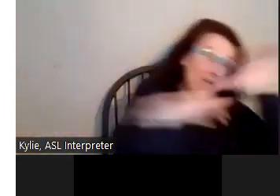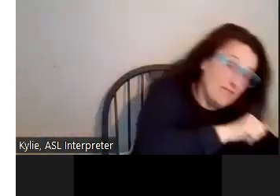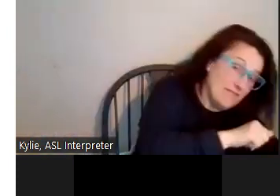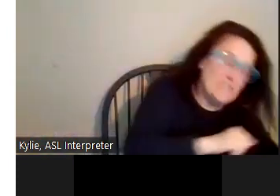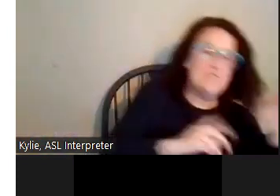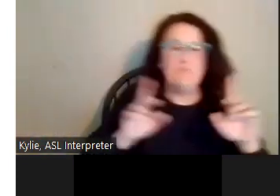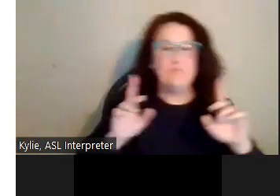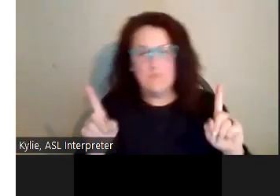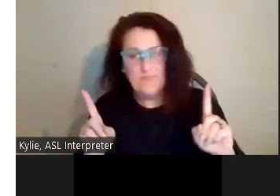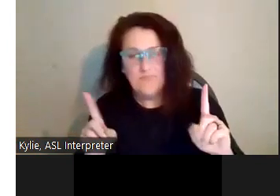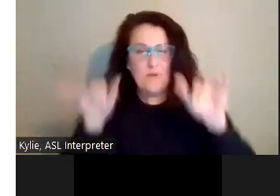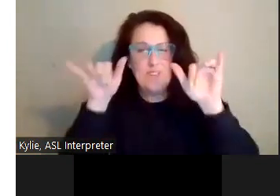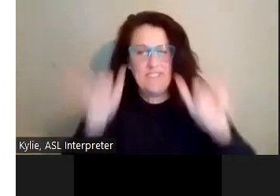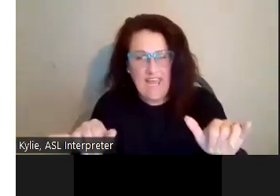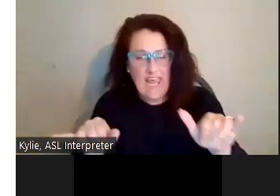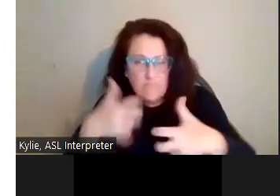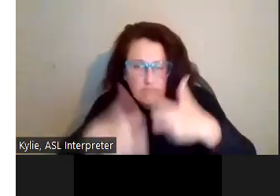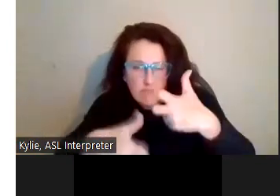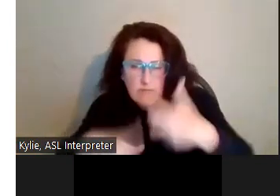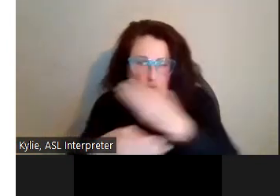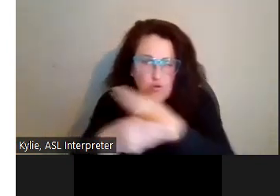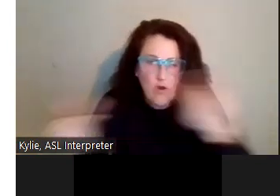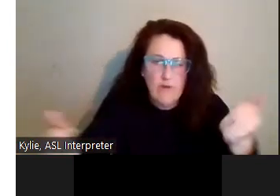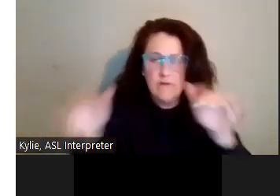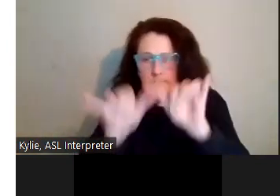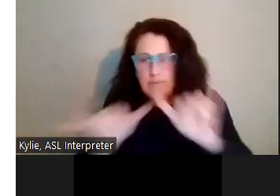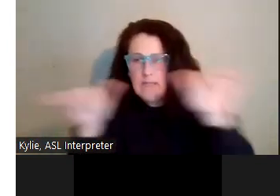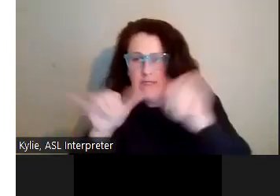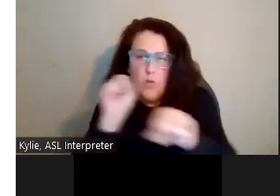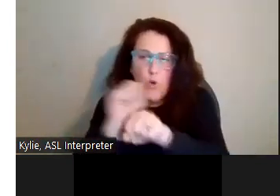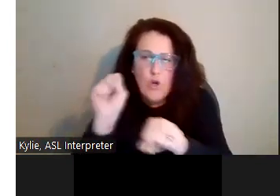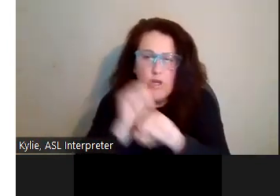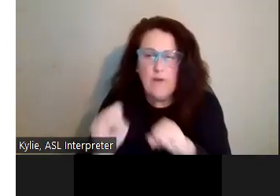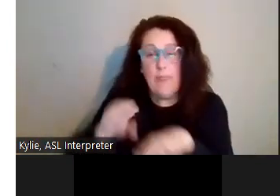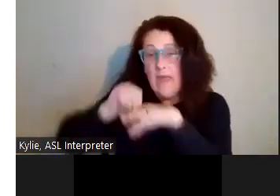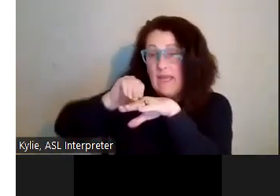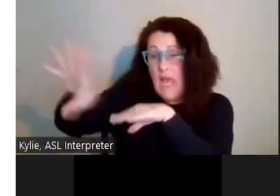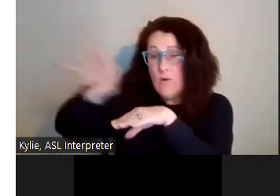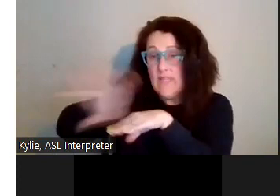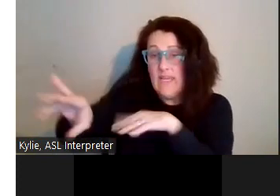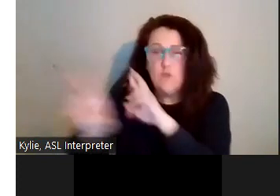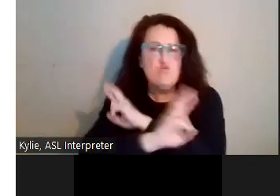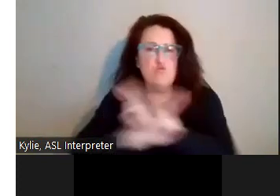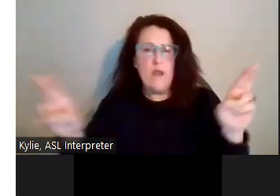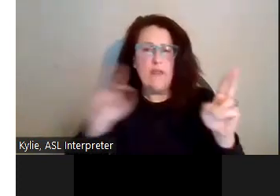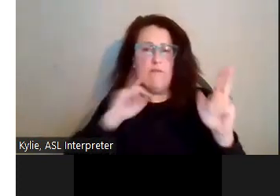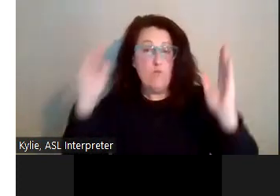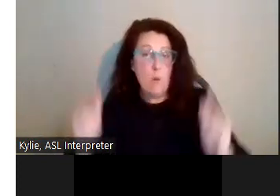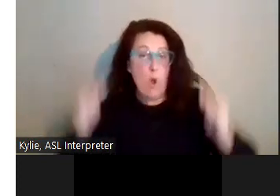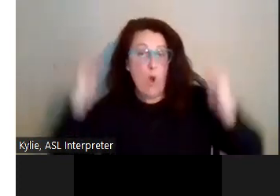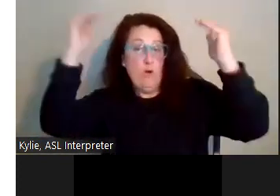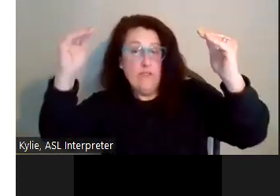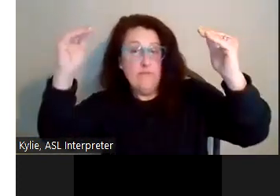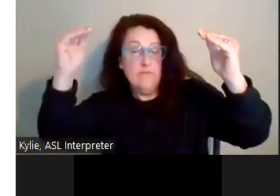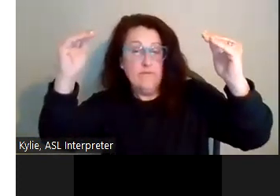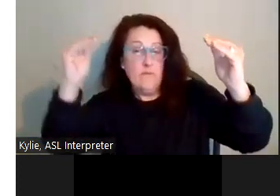them with on-the-job problem solving to help maintain their employment, counseling to better prepare for promotional opportunities, and